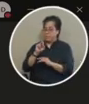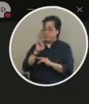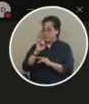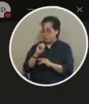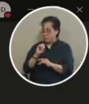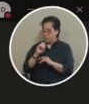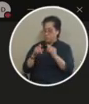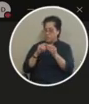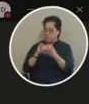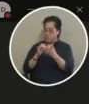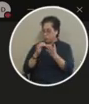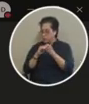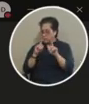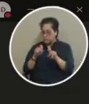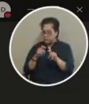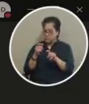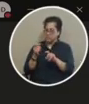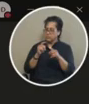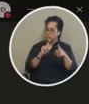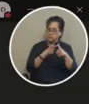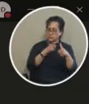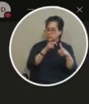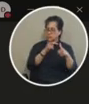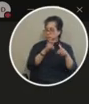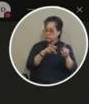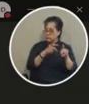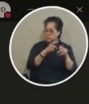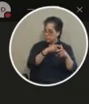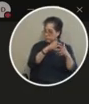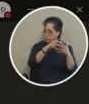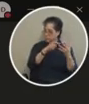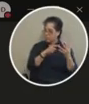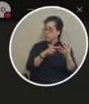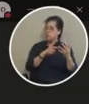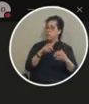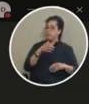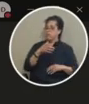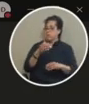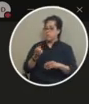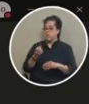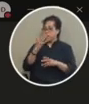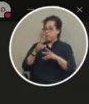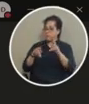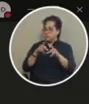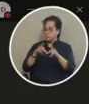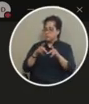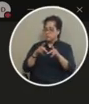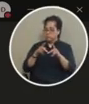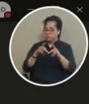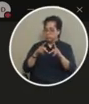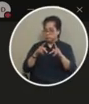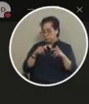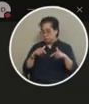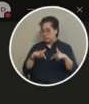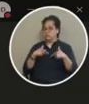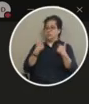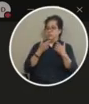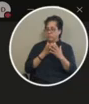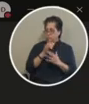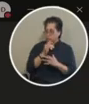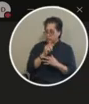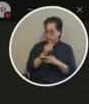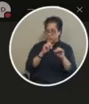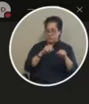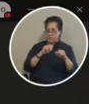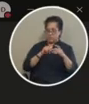that, I think either yesterday or the day before, about, how many people have survived it, and can we start